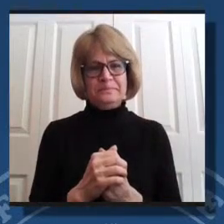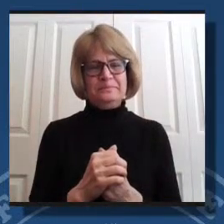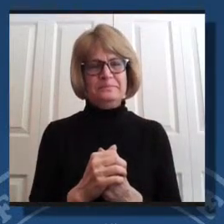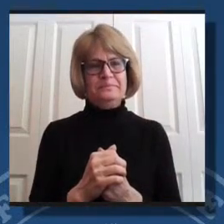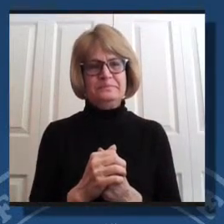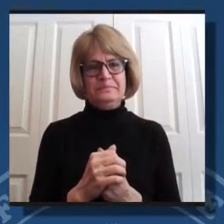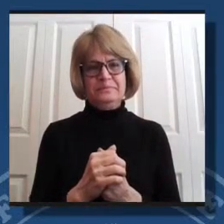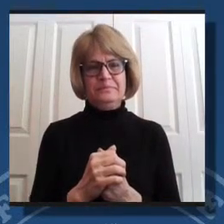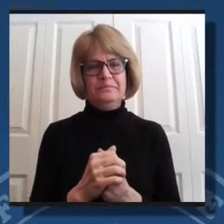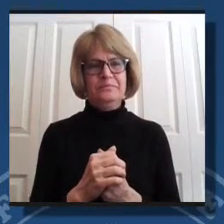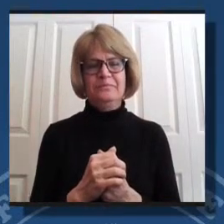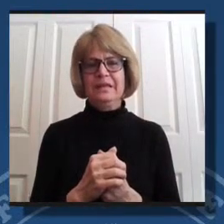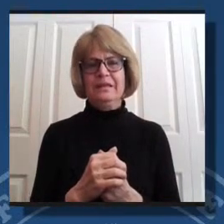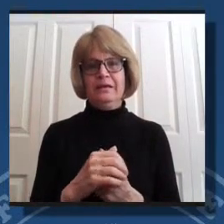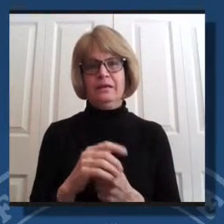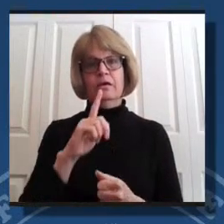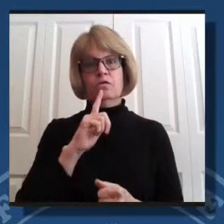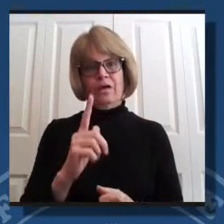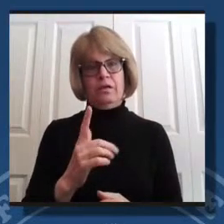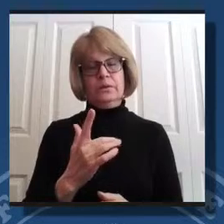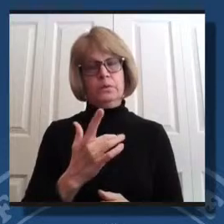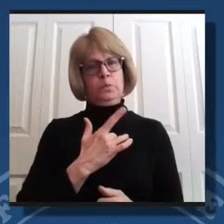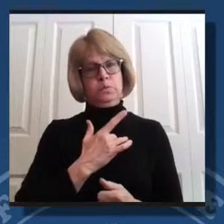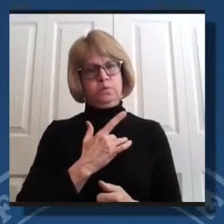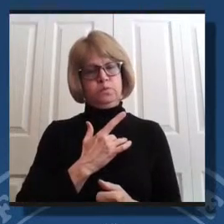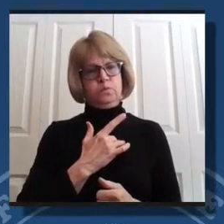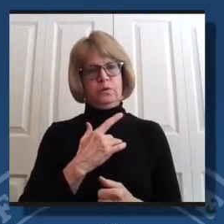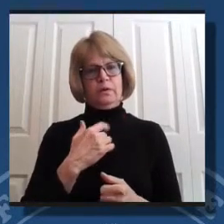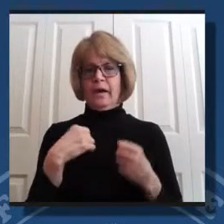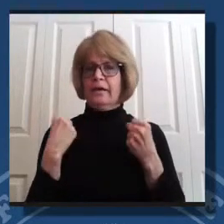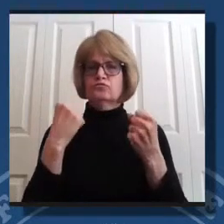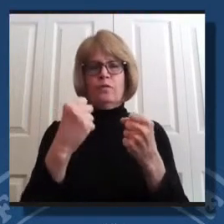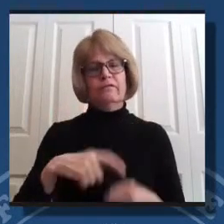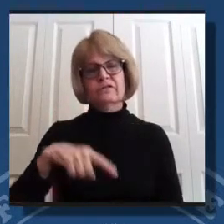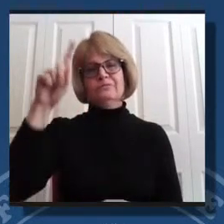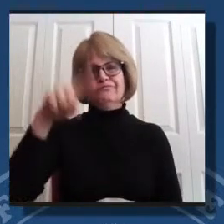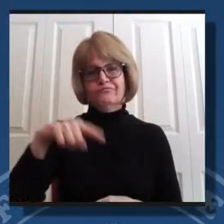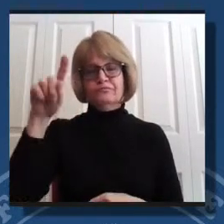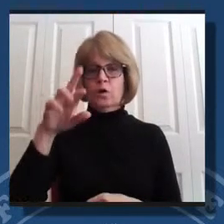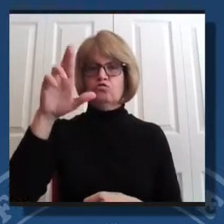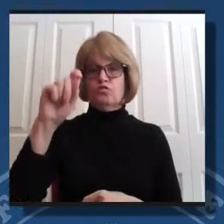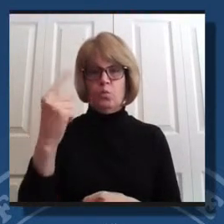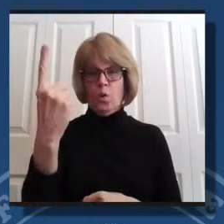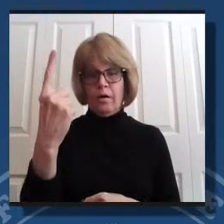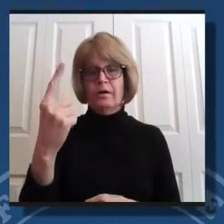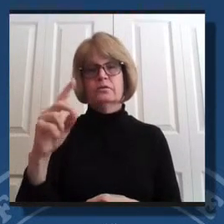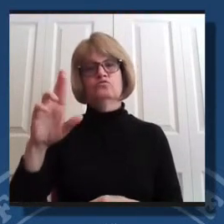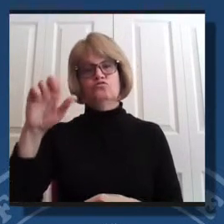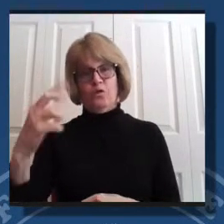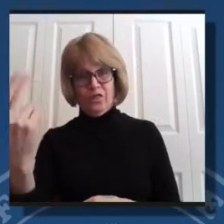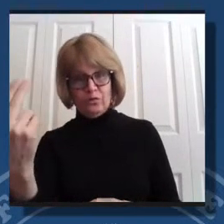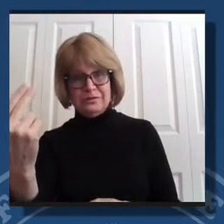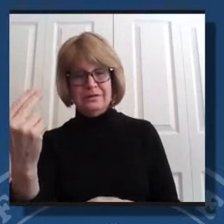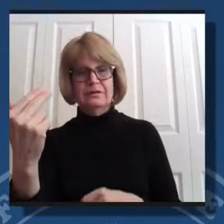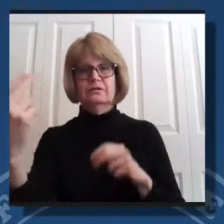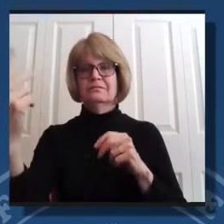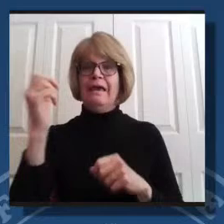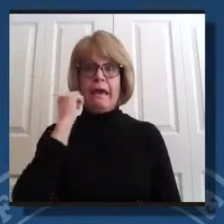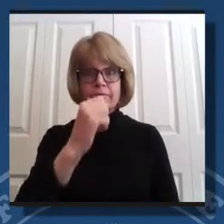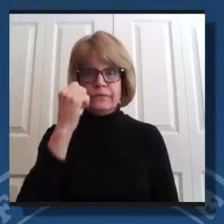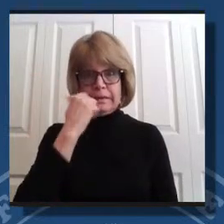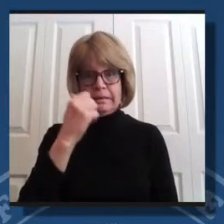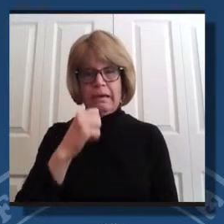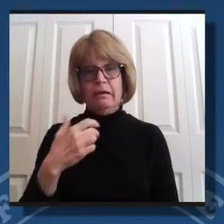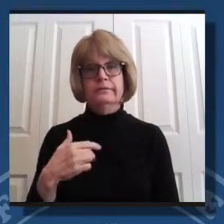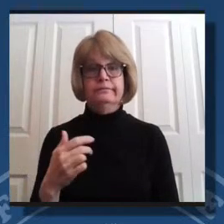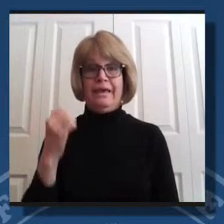This is really near and dear to my heart. I drive up and down Route 1 and 13, and it's every day.